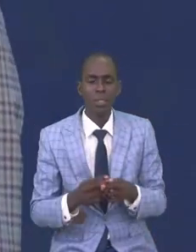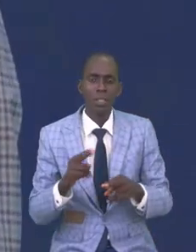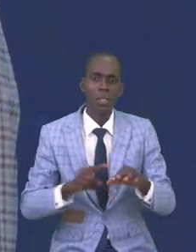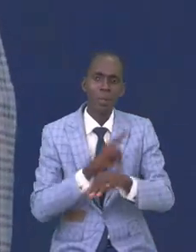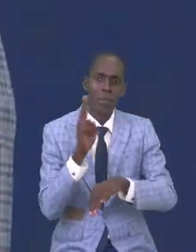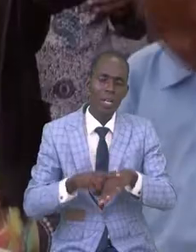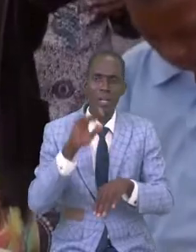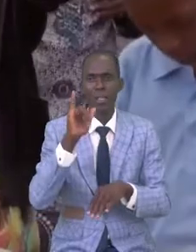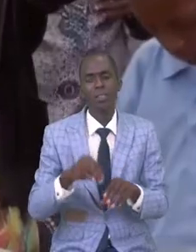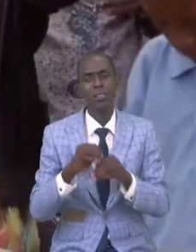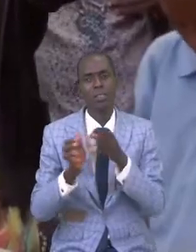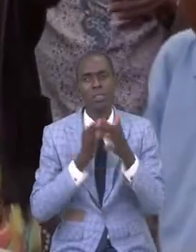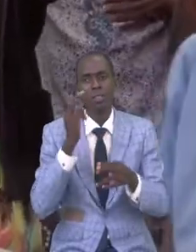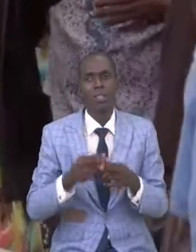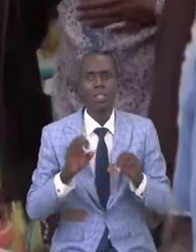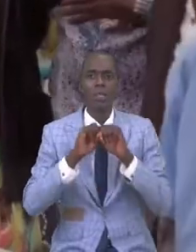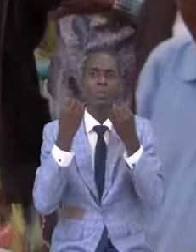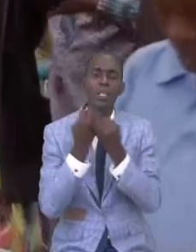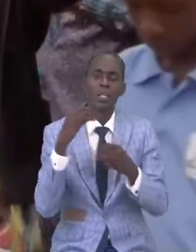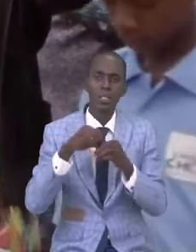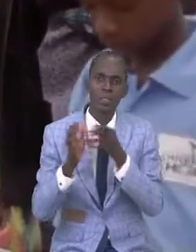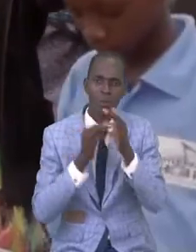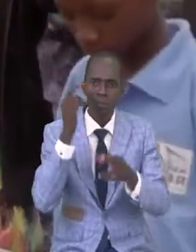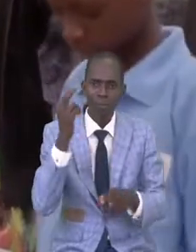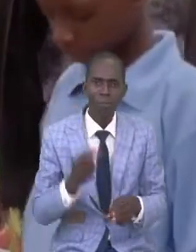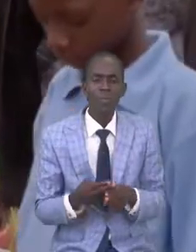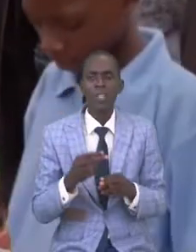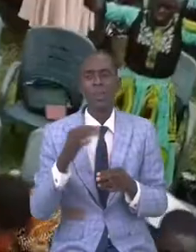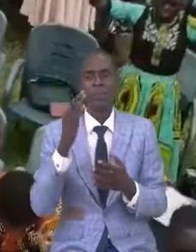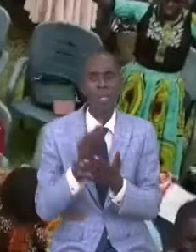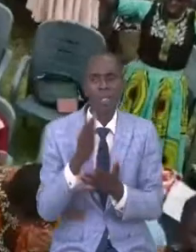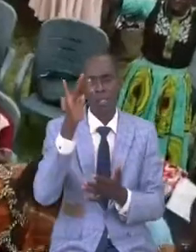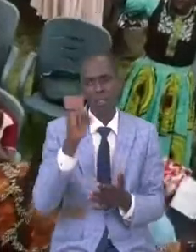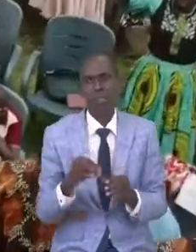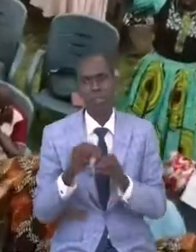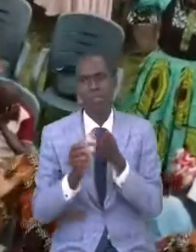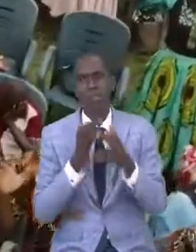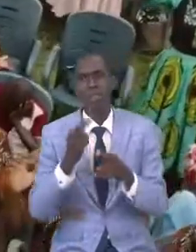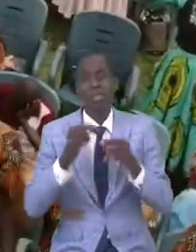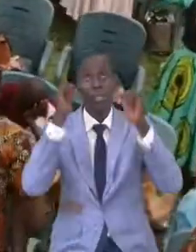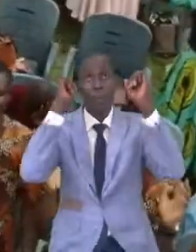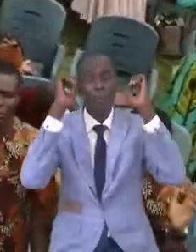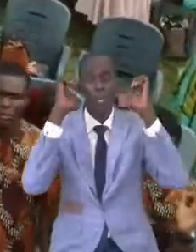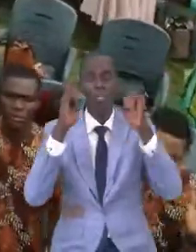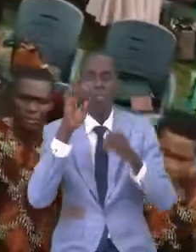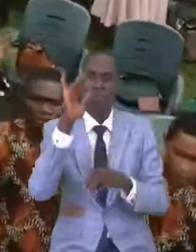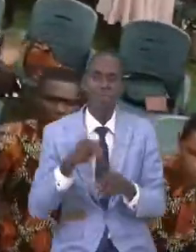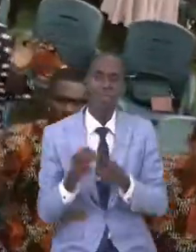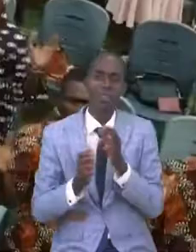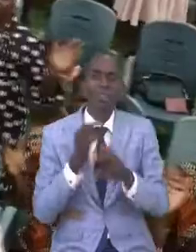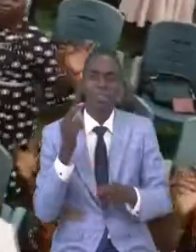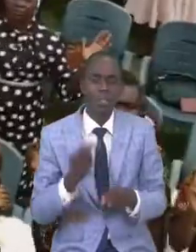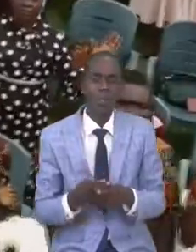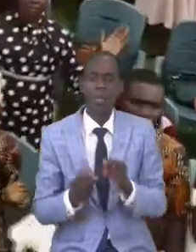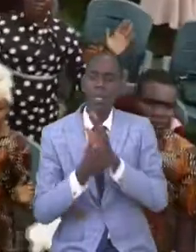Naturally. Amen. Socially. Amen. Financially. Amen. Academically. Amen.